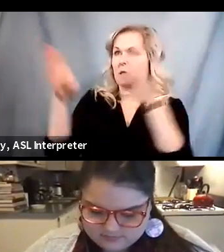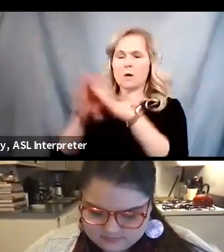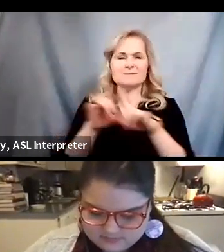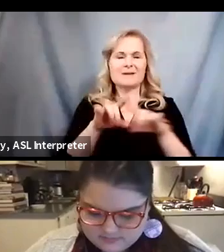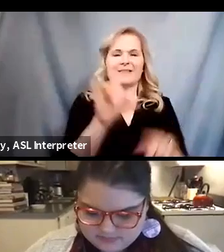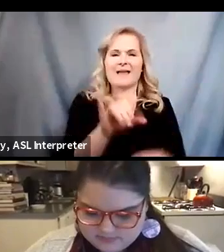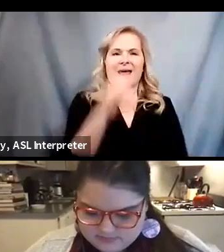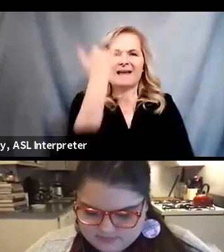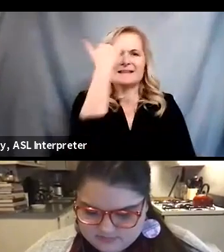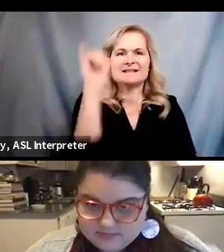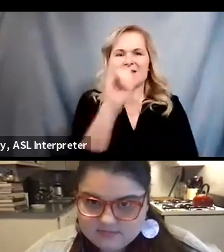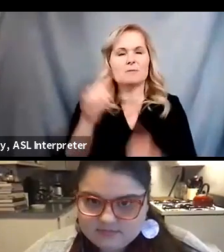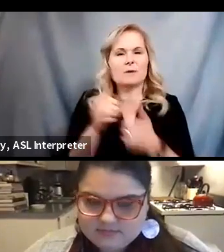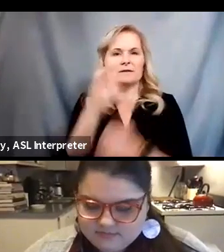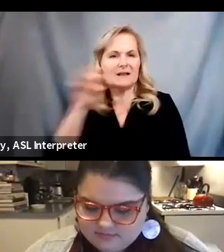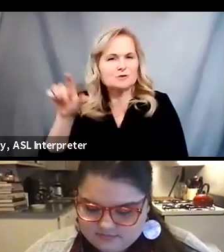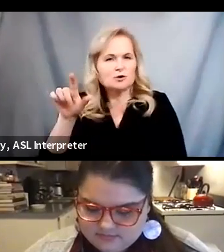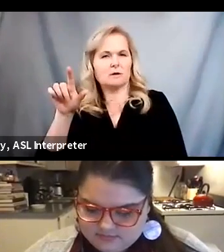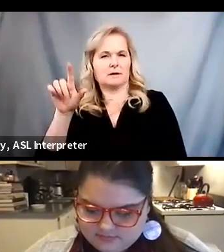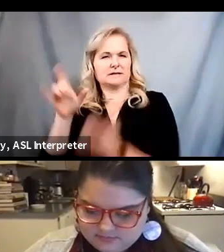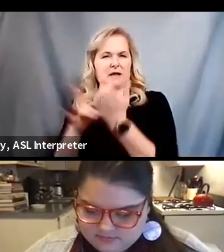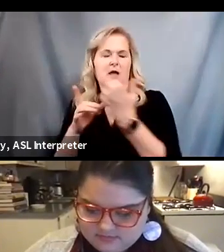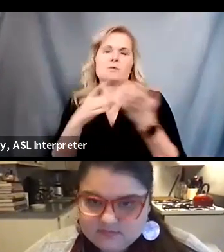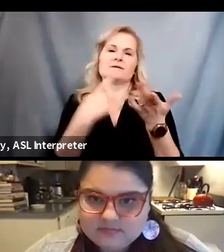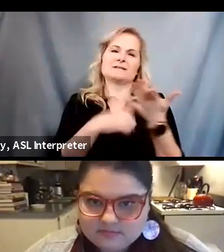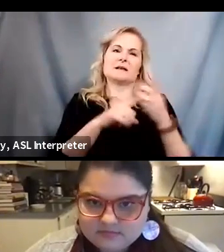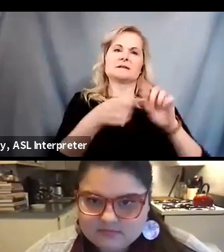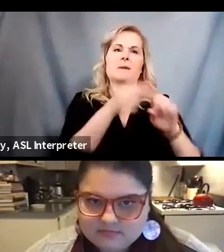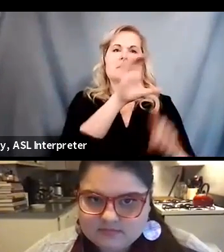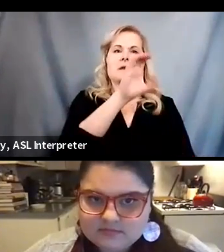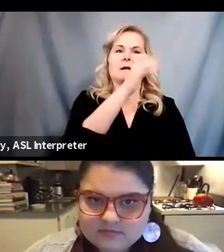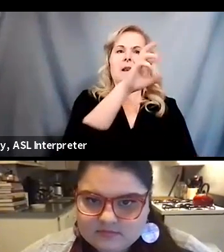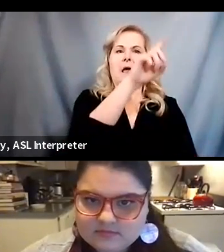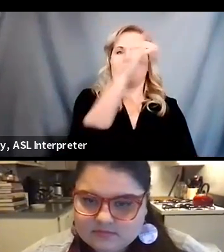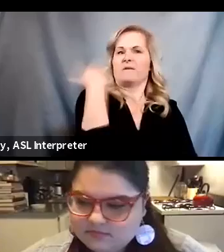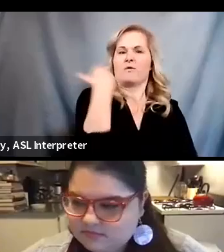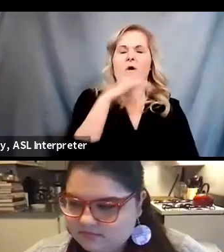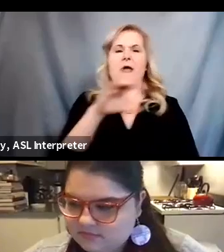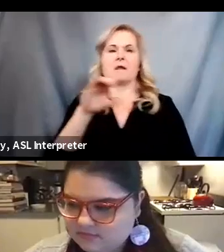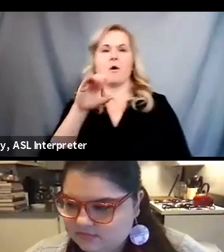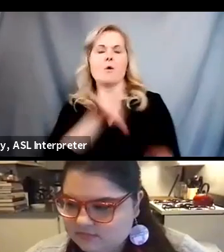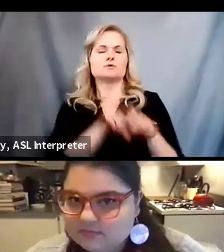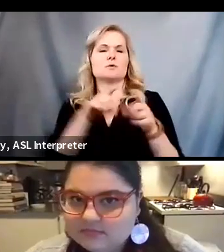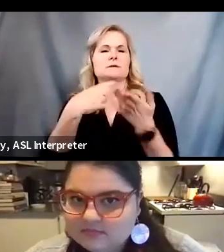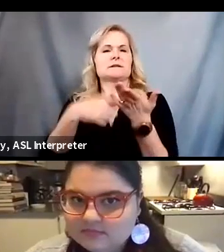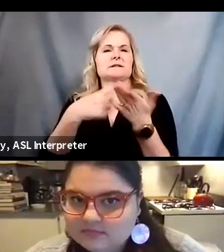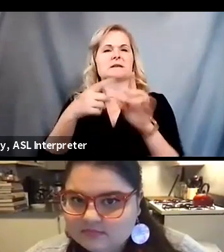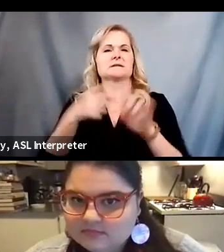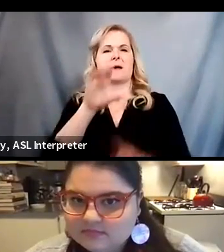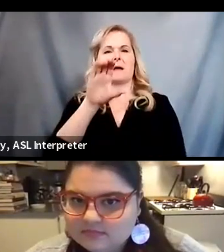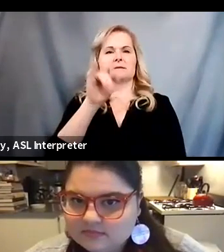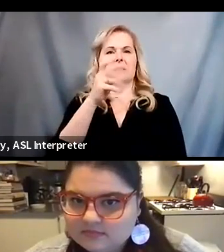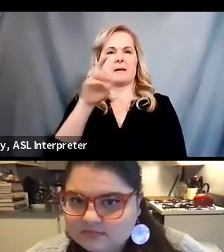Like I mentioned the cloud before. I mean, we've also talked about cyberspace. Like there's so many ways that our